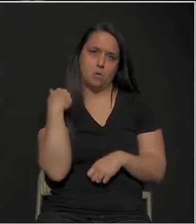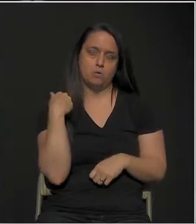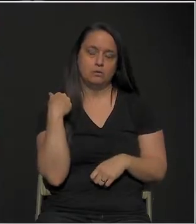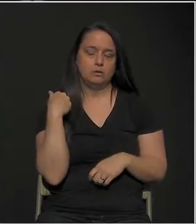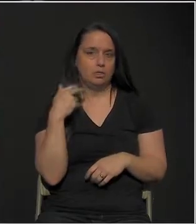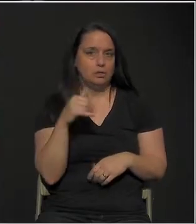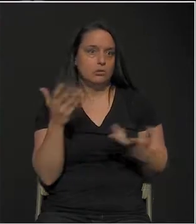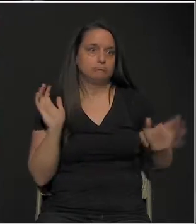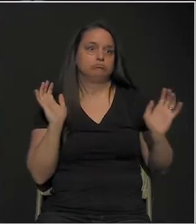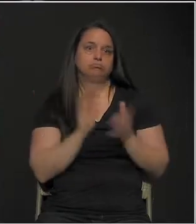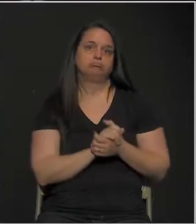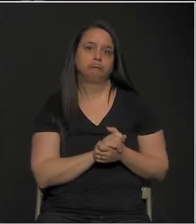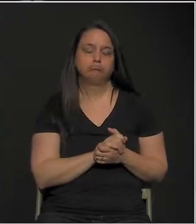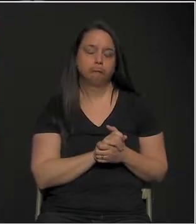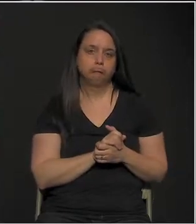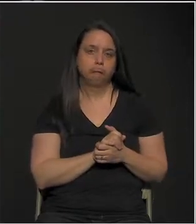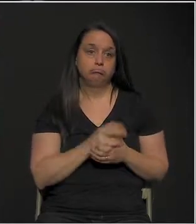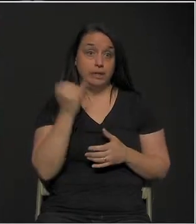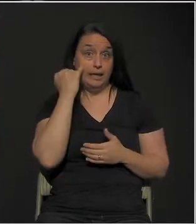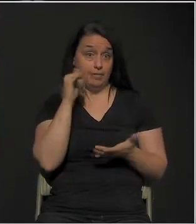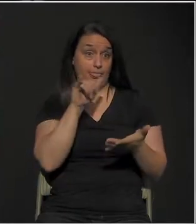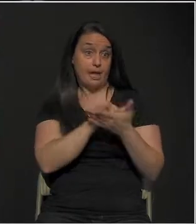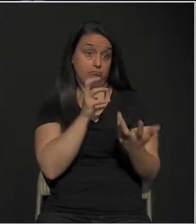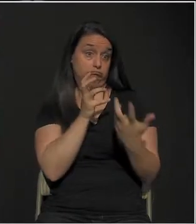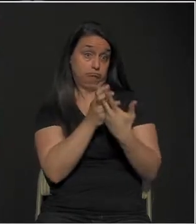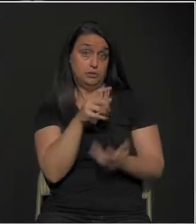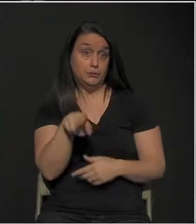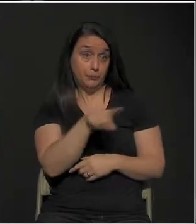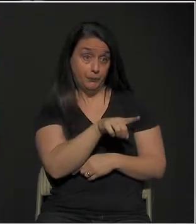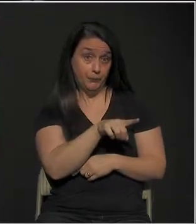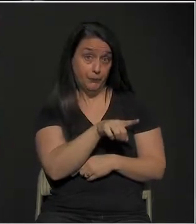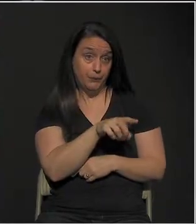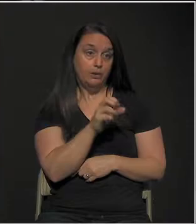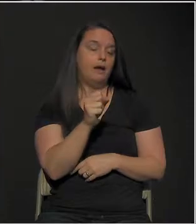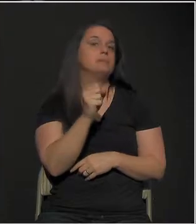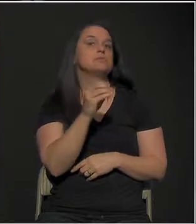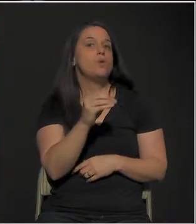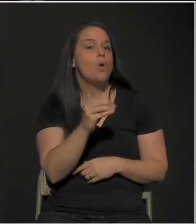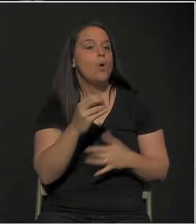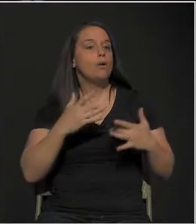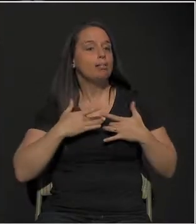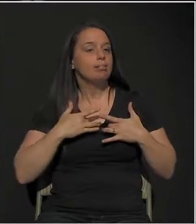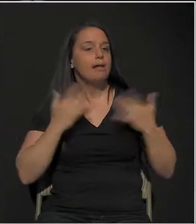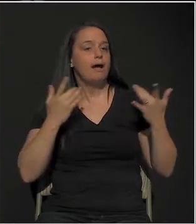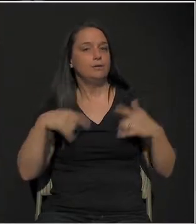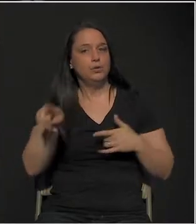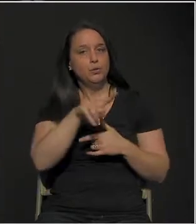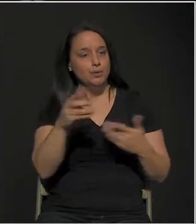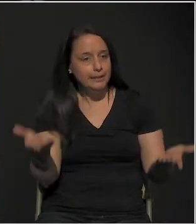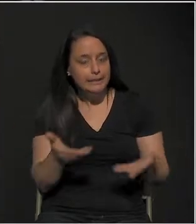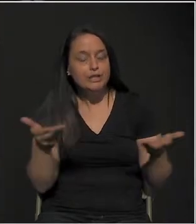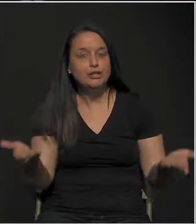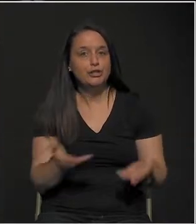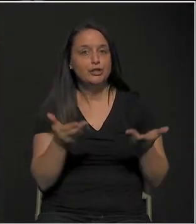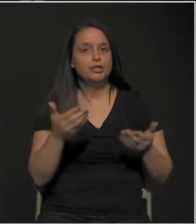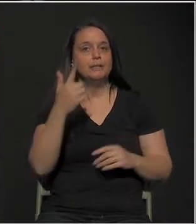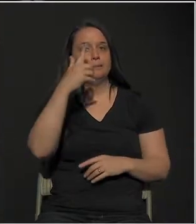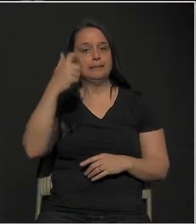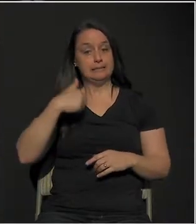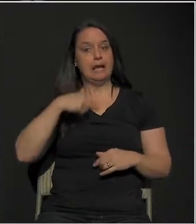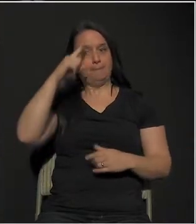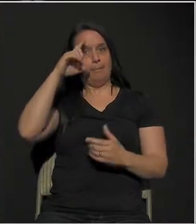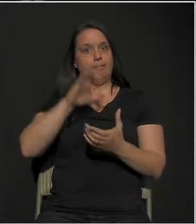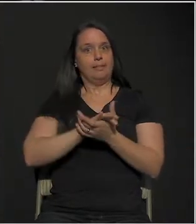it. If that's you and you're watching right now, I'm so glad you're here, because I believe that